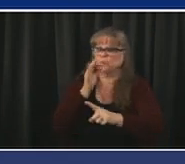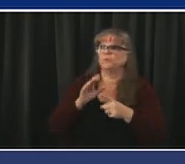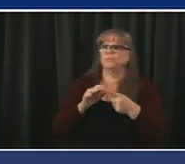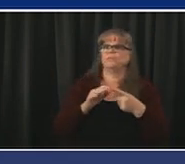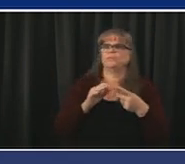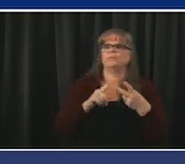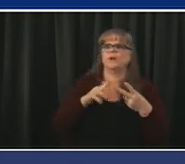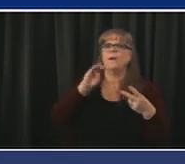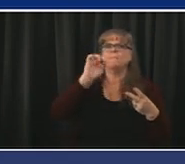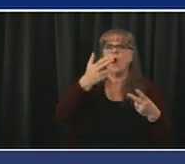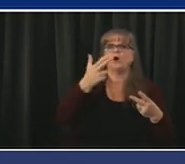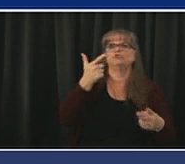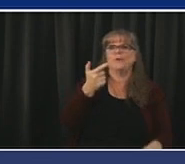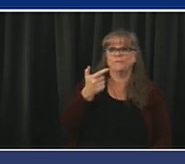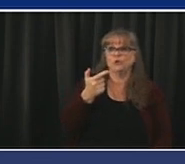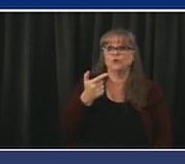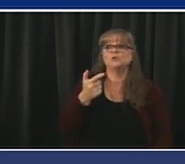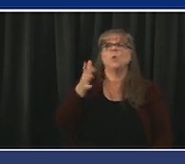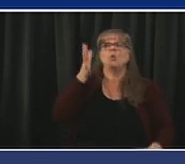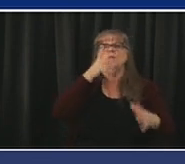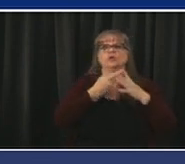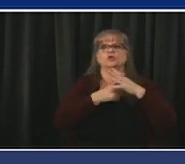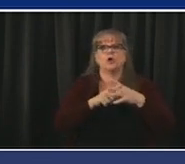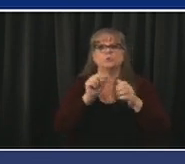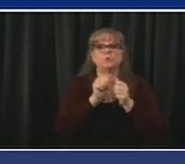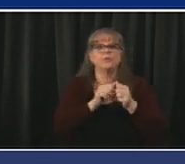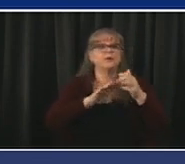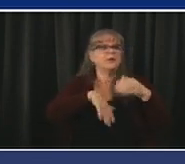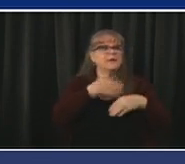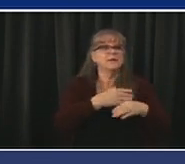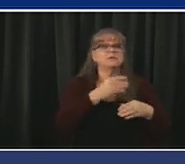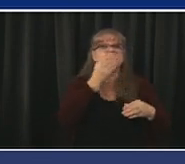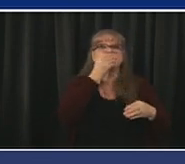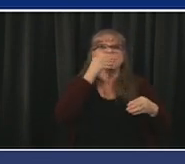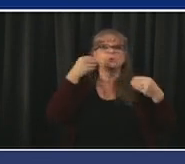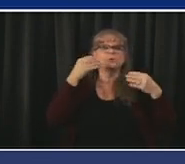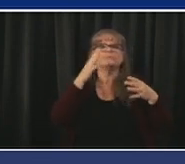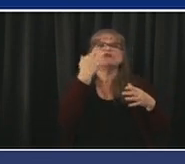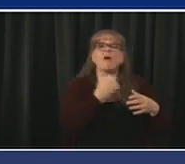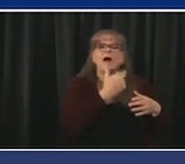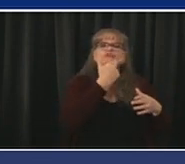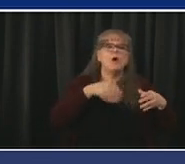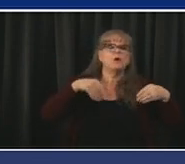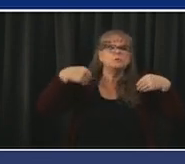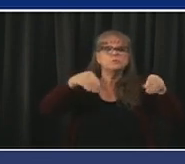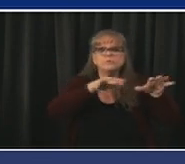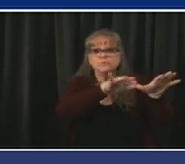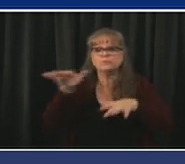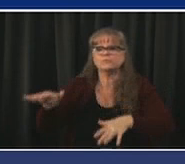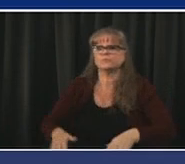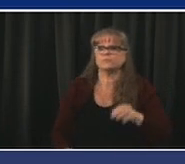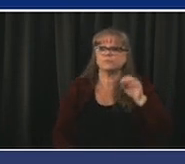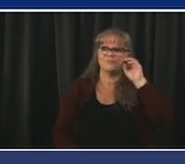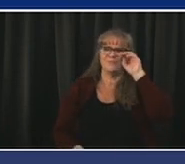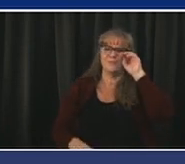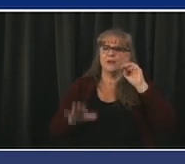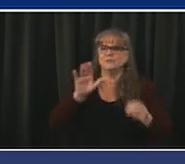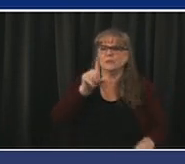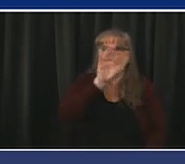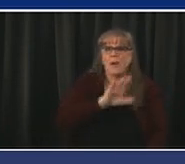in 1B3, and that is going to take some time. As we said, we expect it'll be, 4 or 5